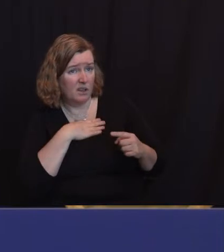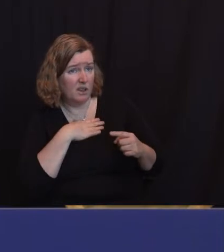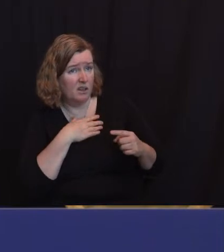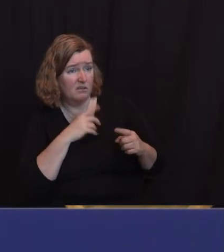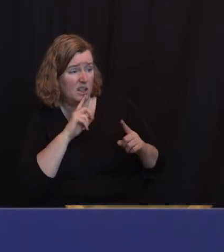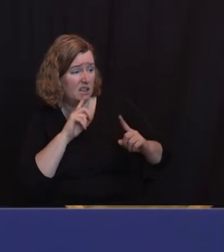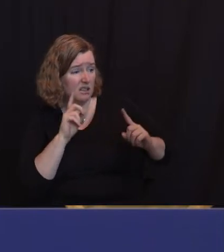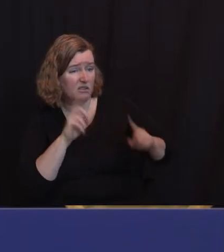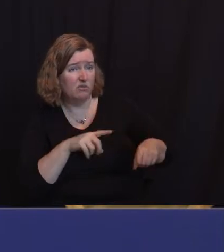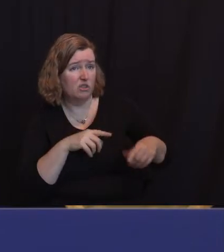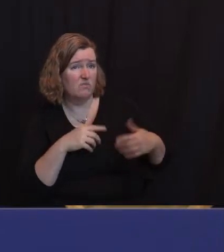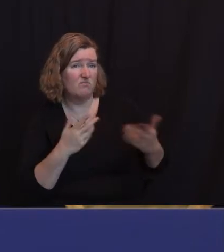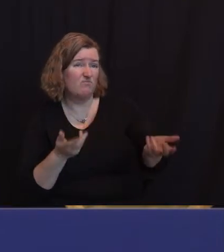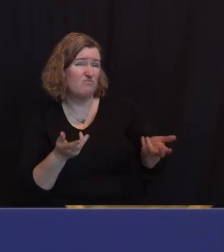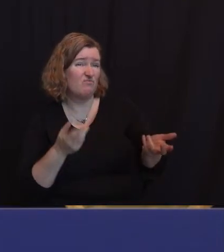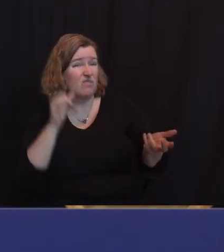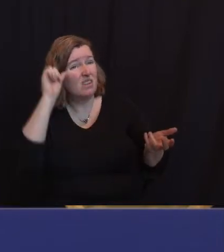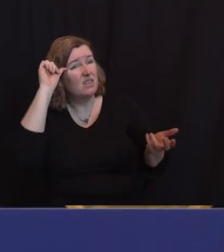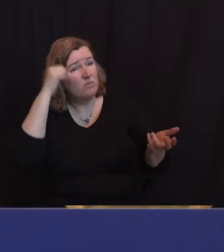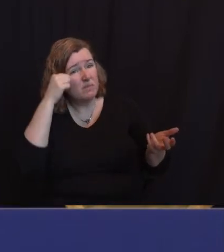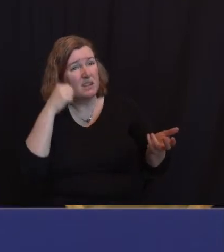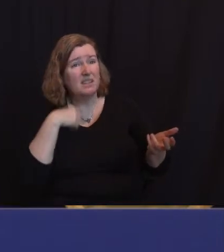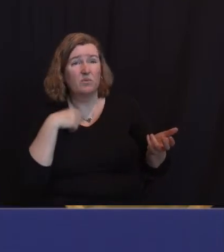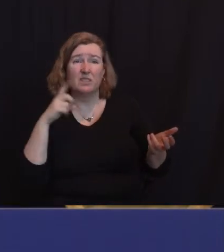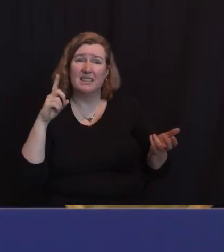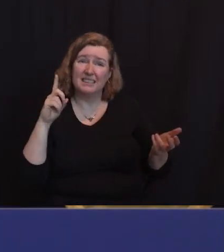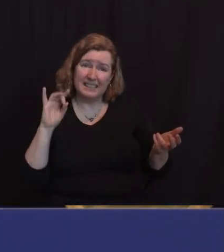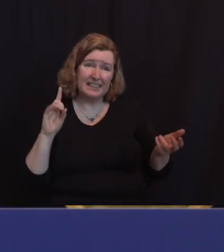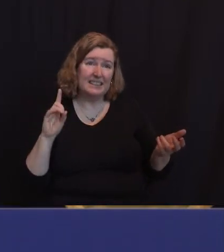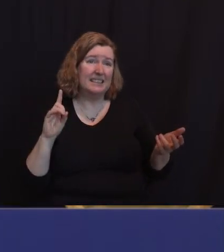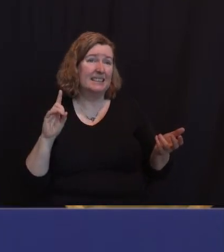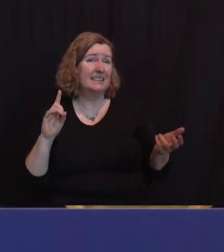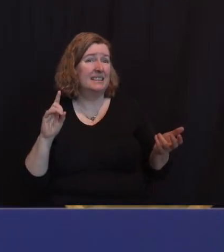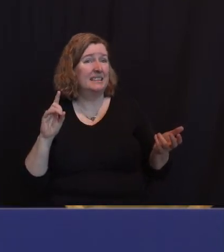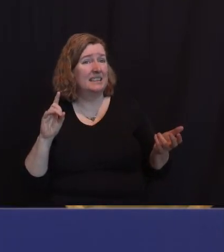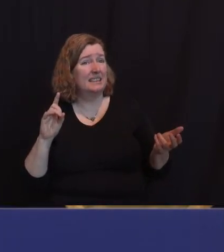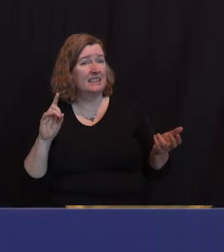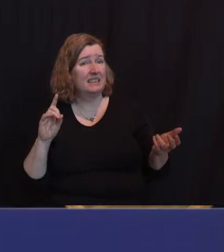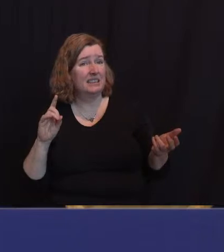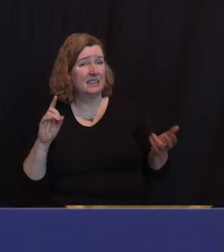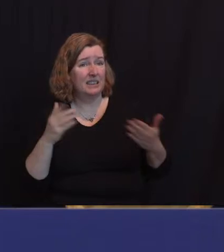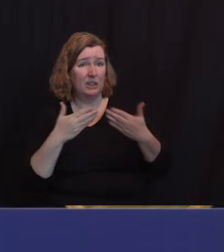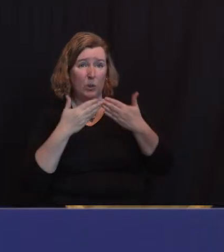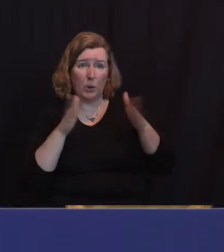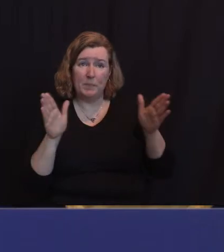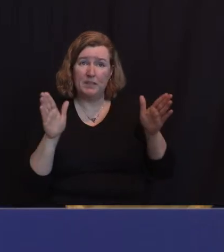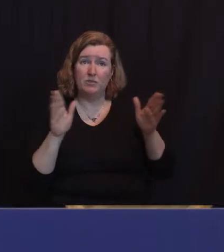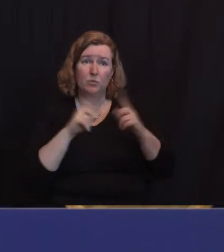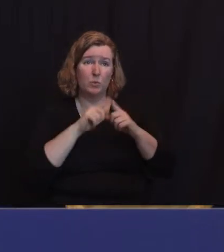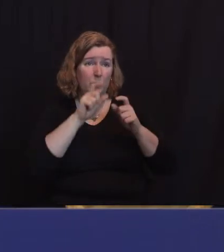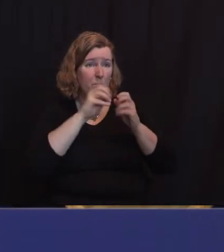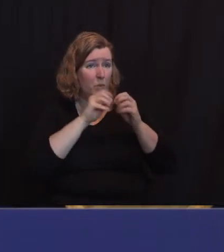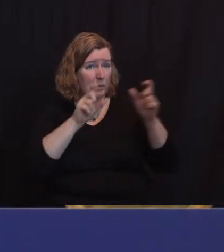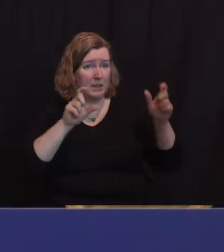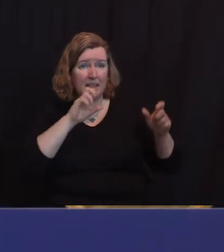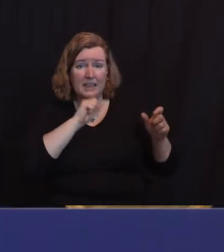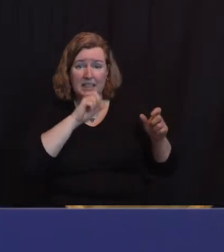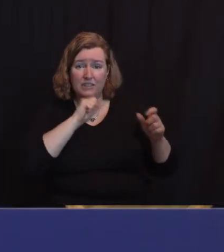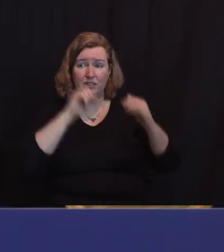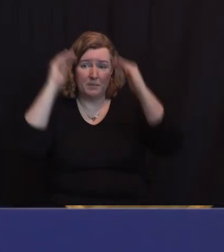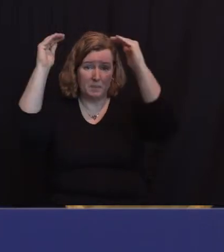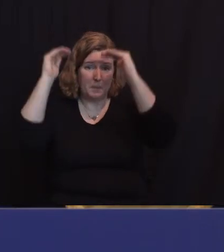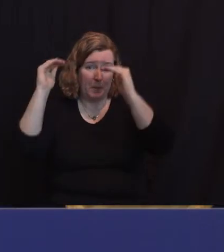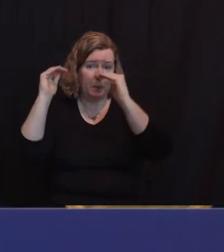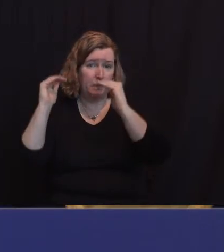Remember, we're opening up, we opened up a population on Monday. That feels like that